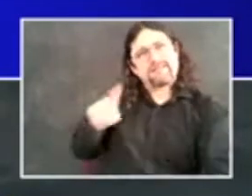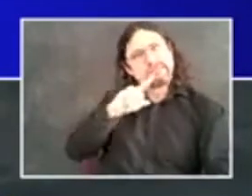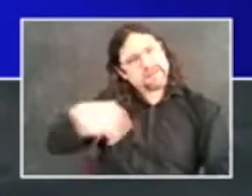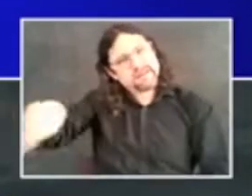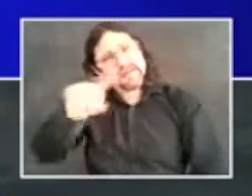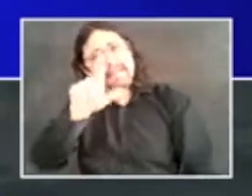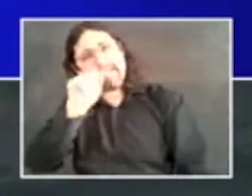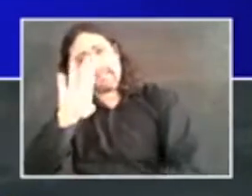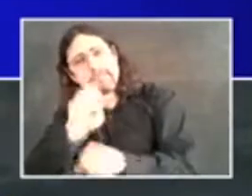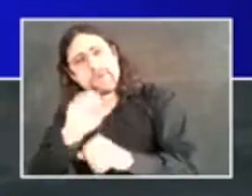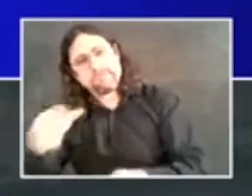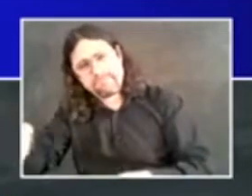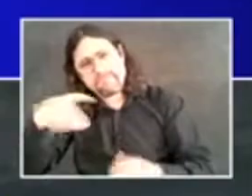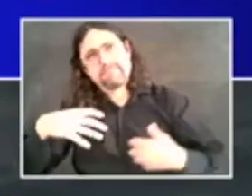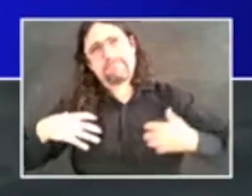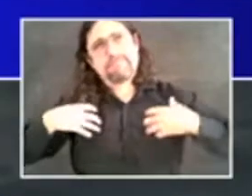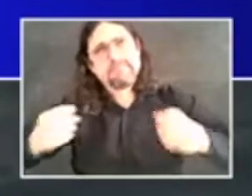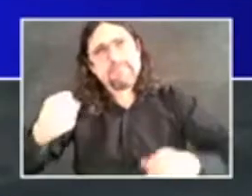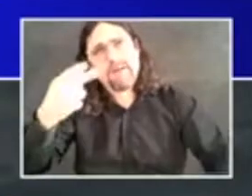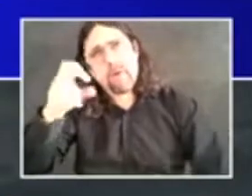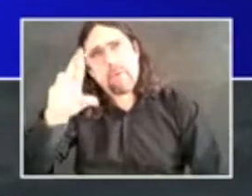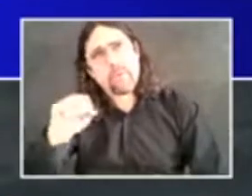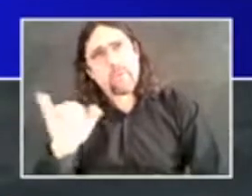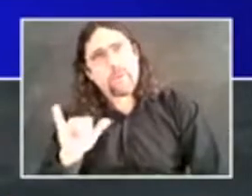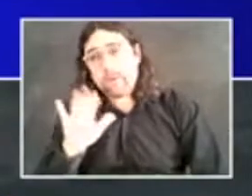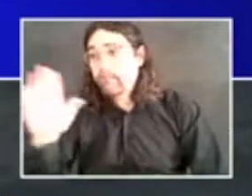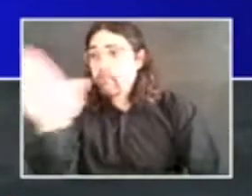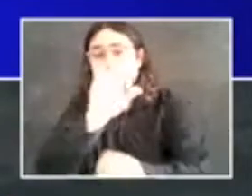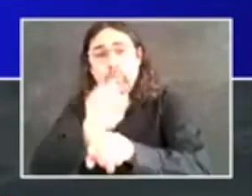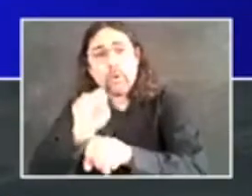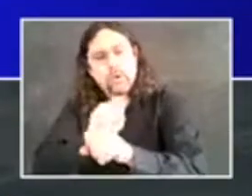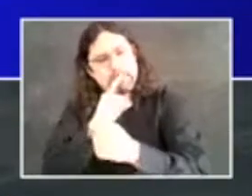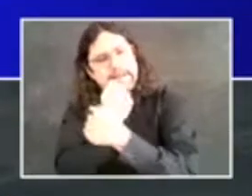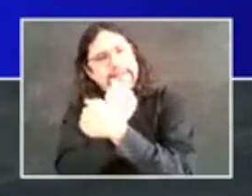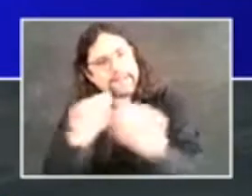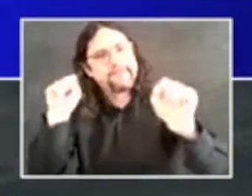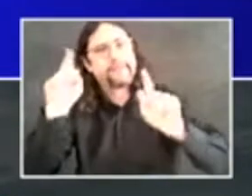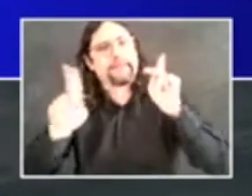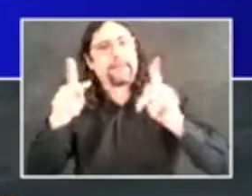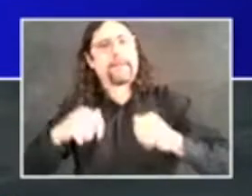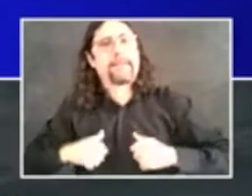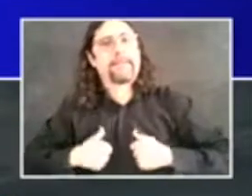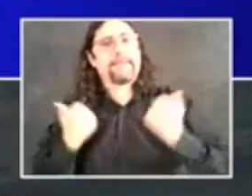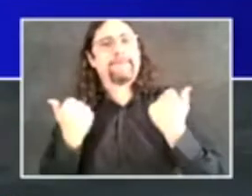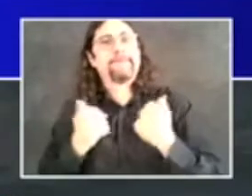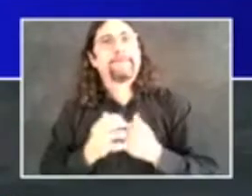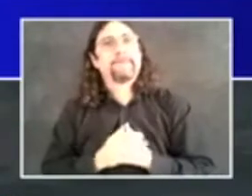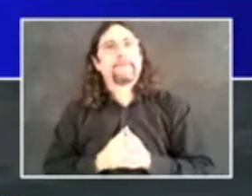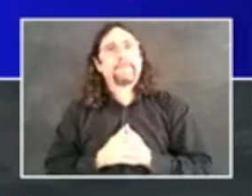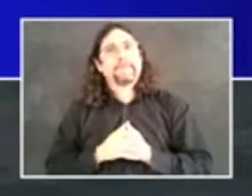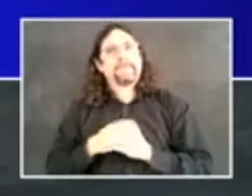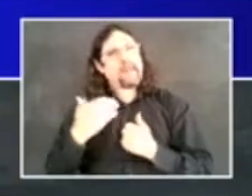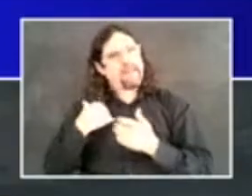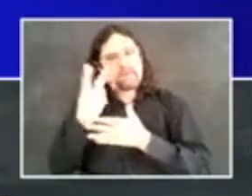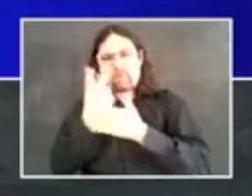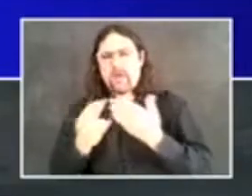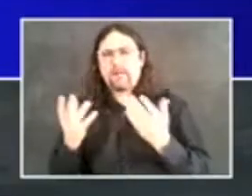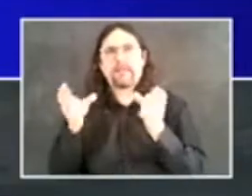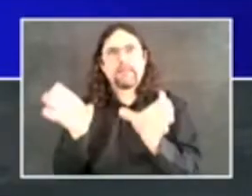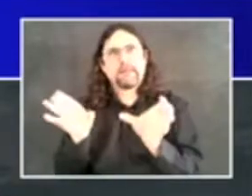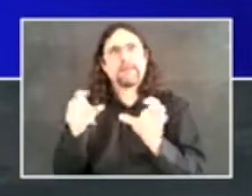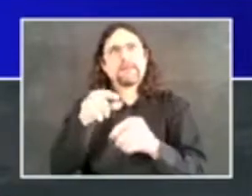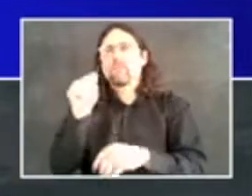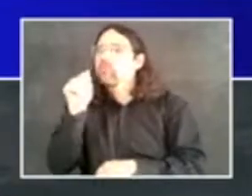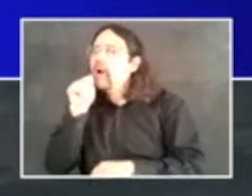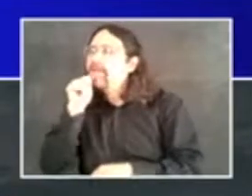them. But I want to highlight those who work in our public labs. And I want to say, give credit where